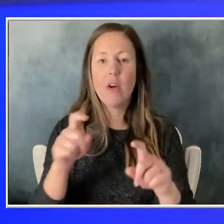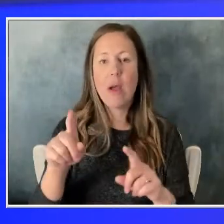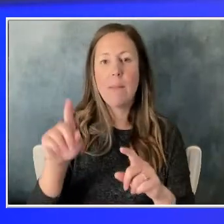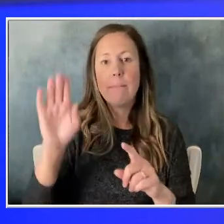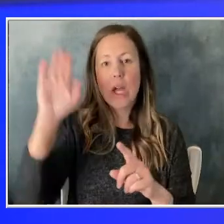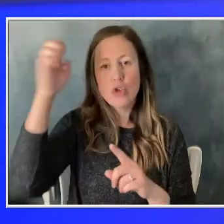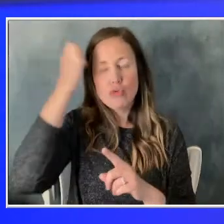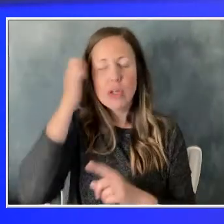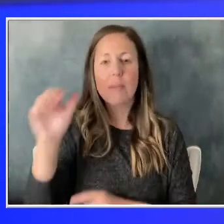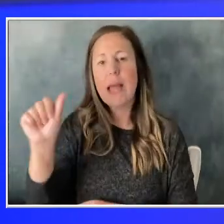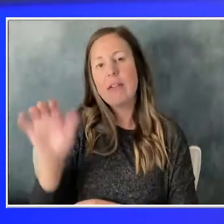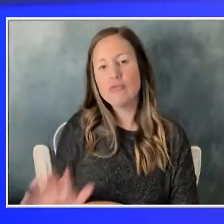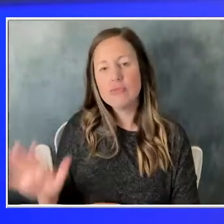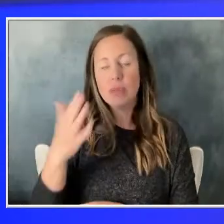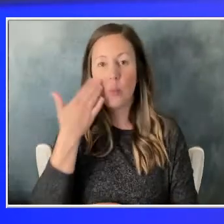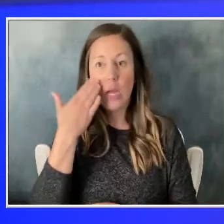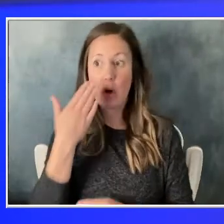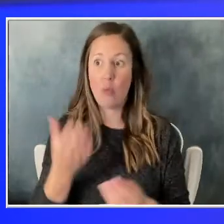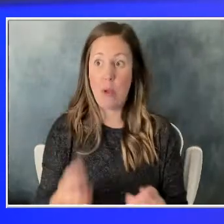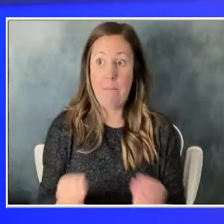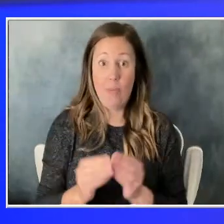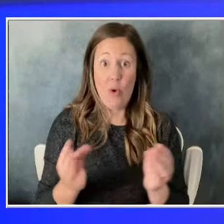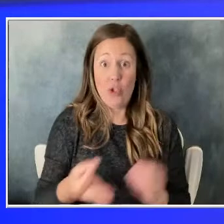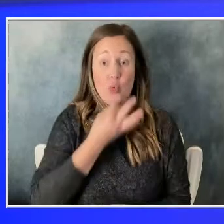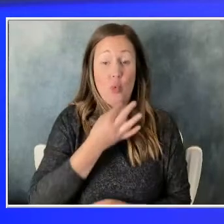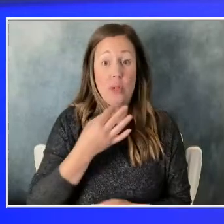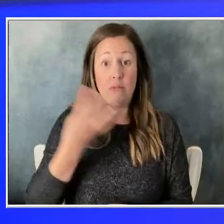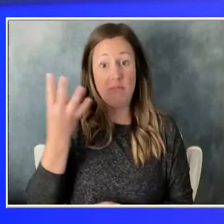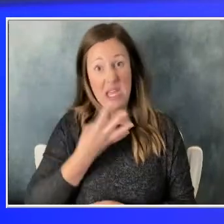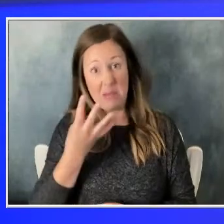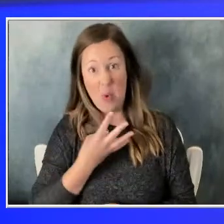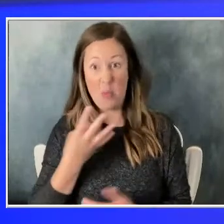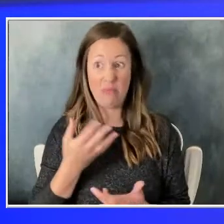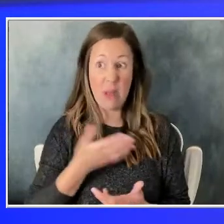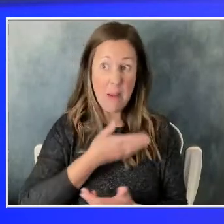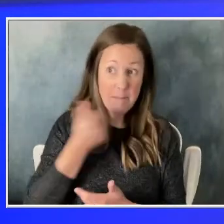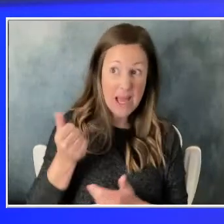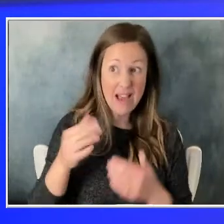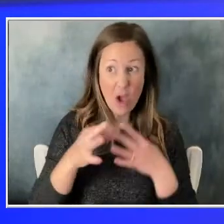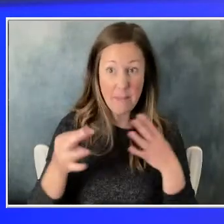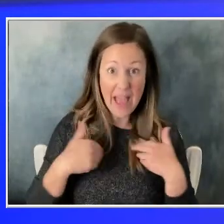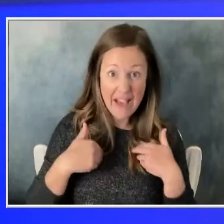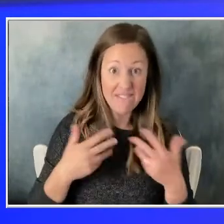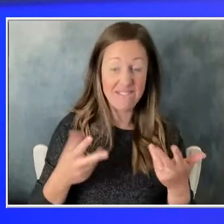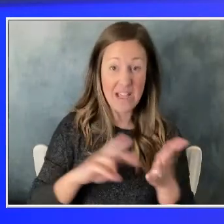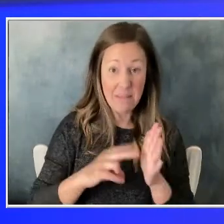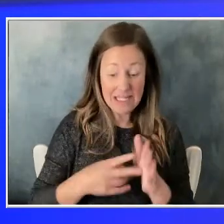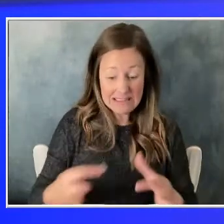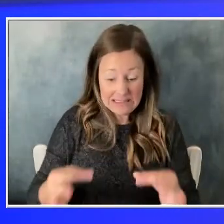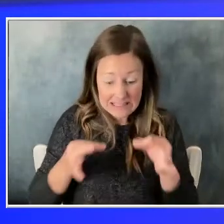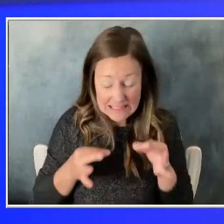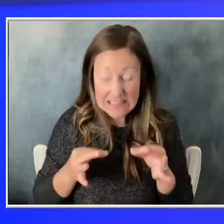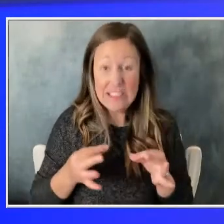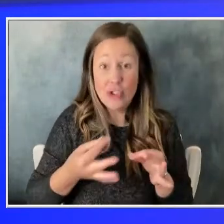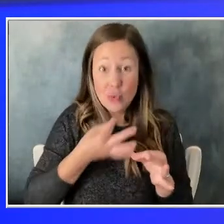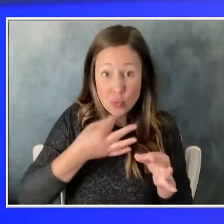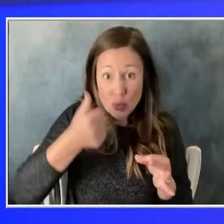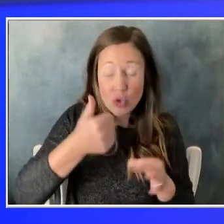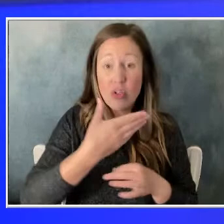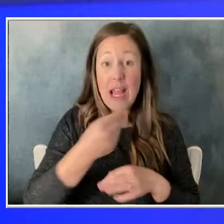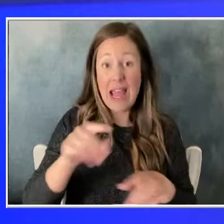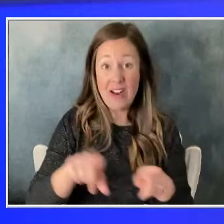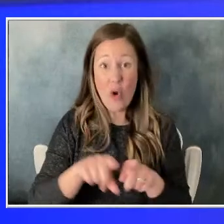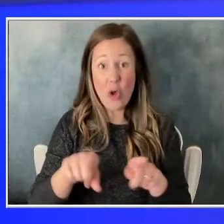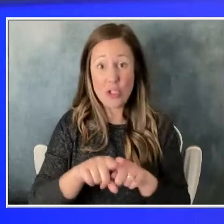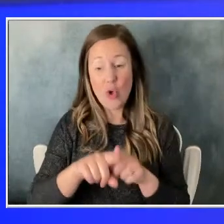give a chemotherapy, the sooner we use the best chemotherapy we have today, and the sooner we adding on immunotherapy to the